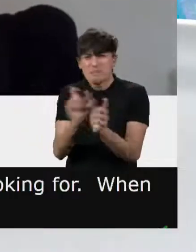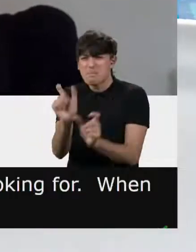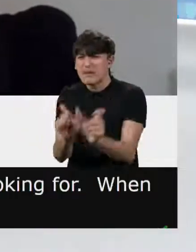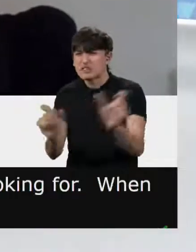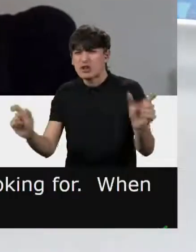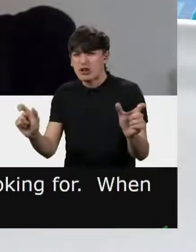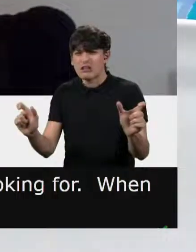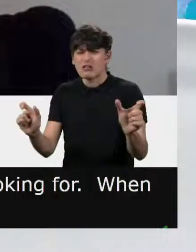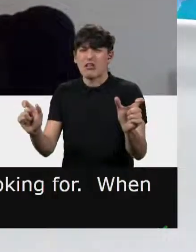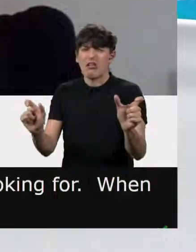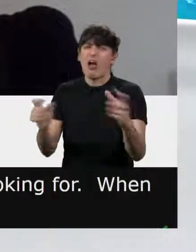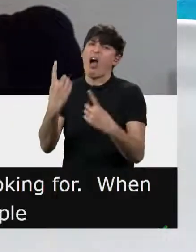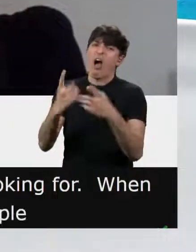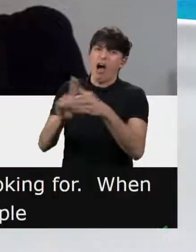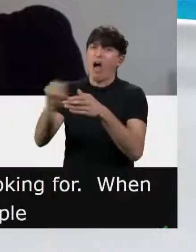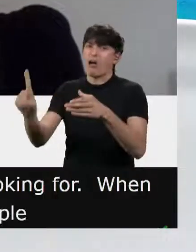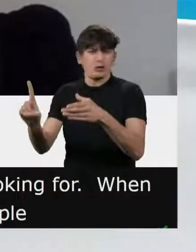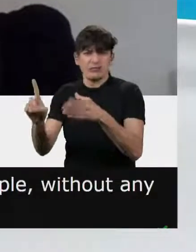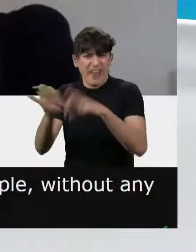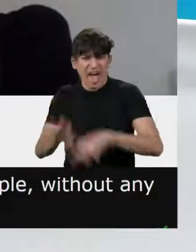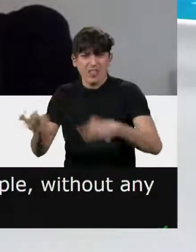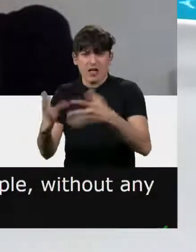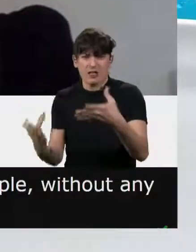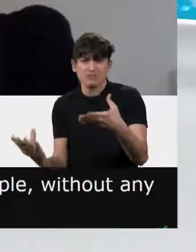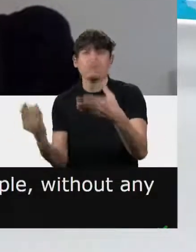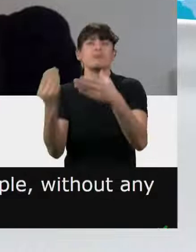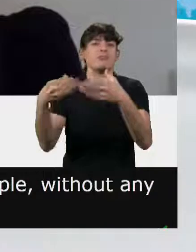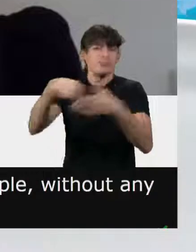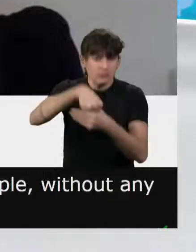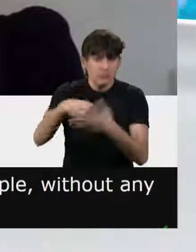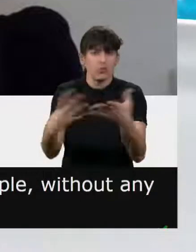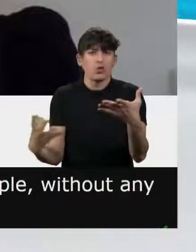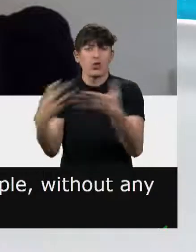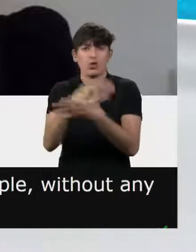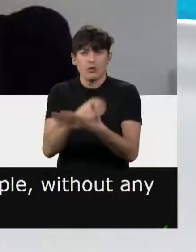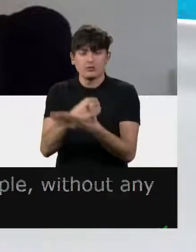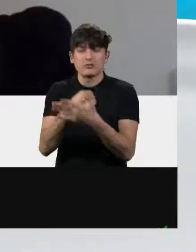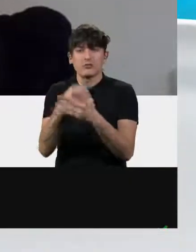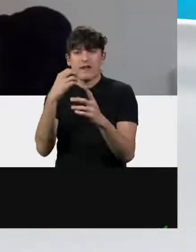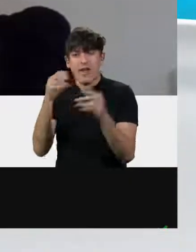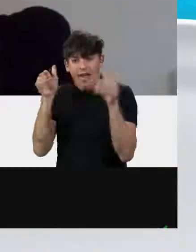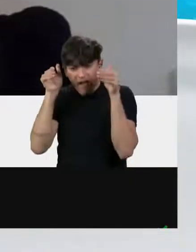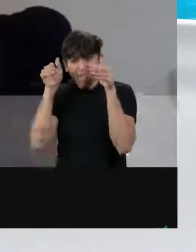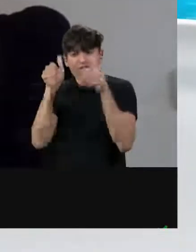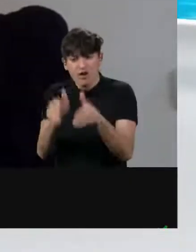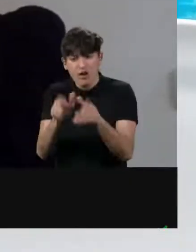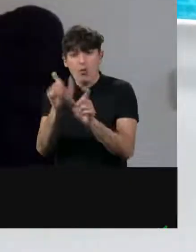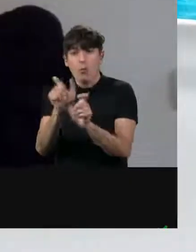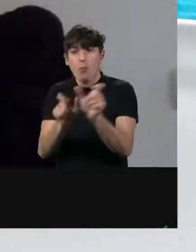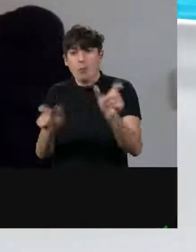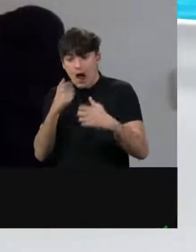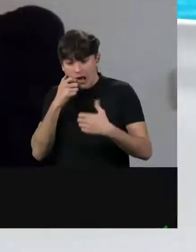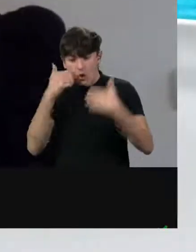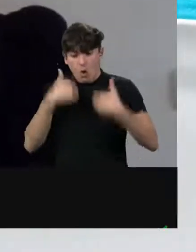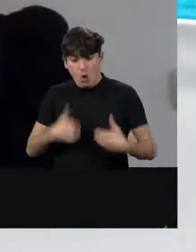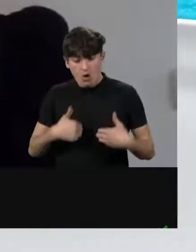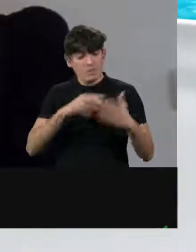any distinctions whatsoever. Now, with this approach, this human approach of